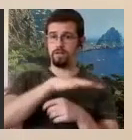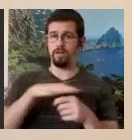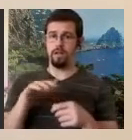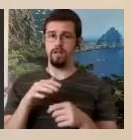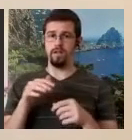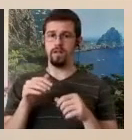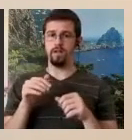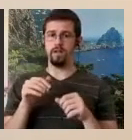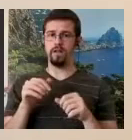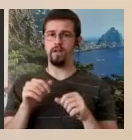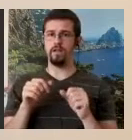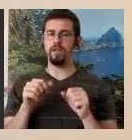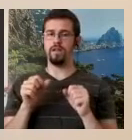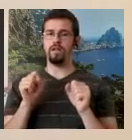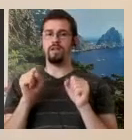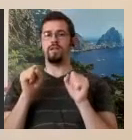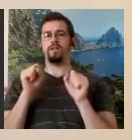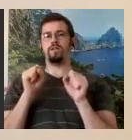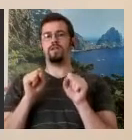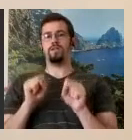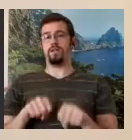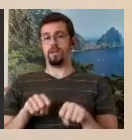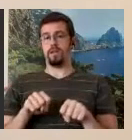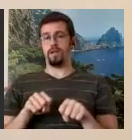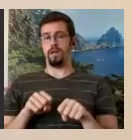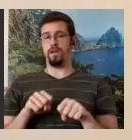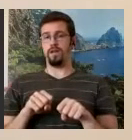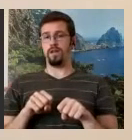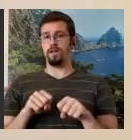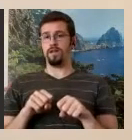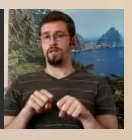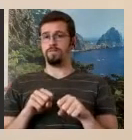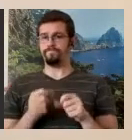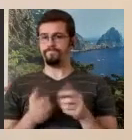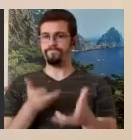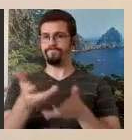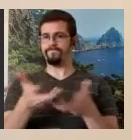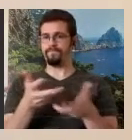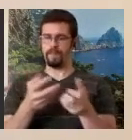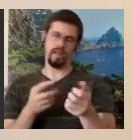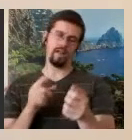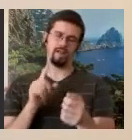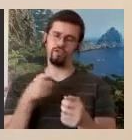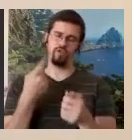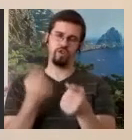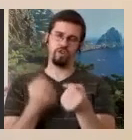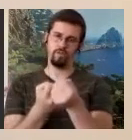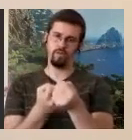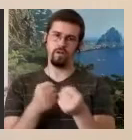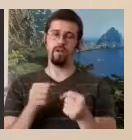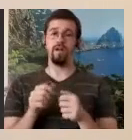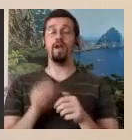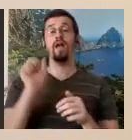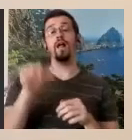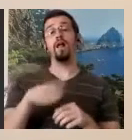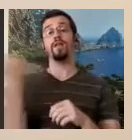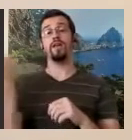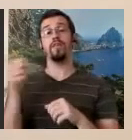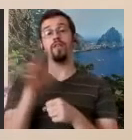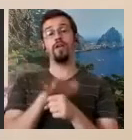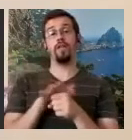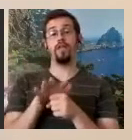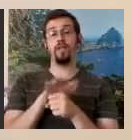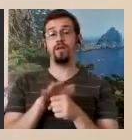because it's their language and we're just here supporting it. And then other areas, I mean, this could